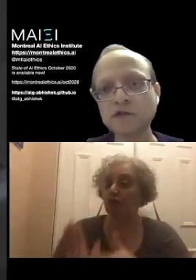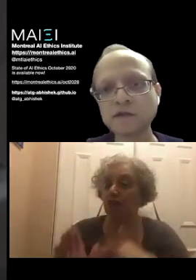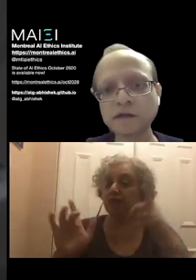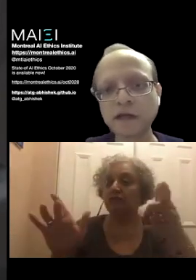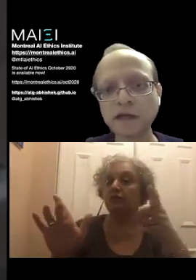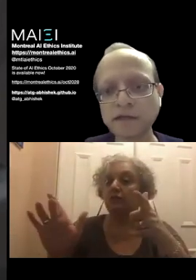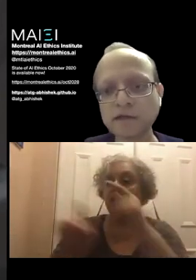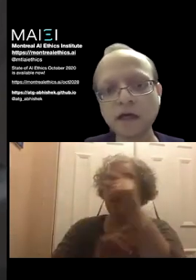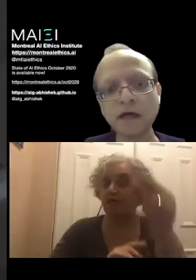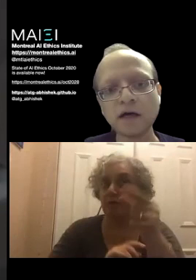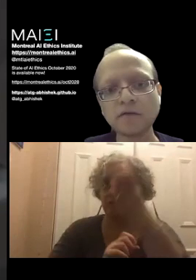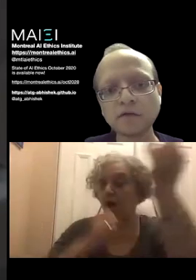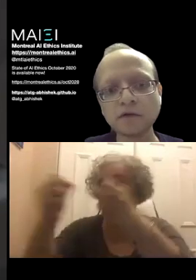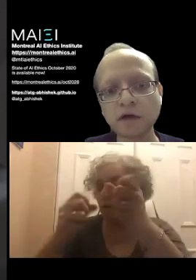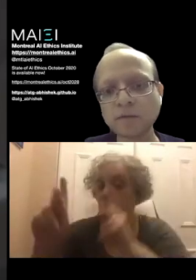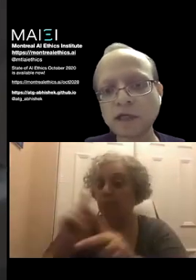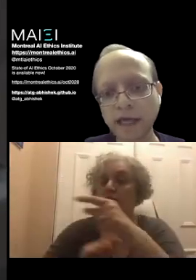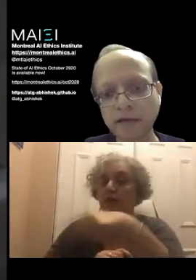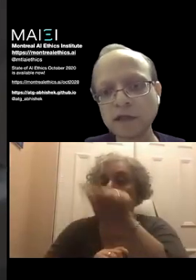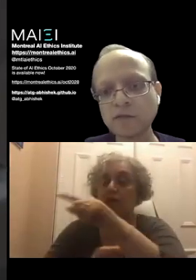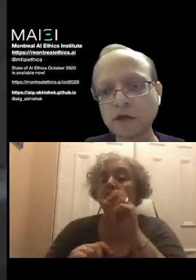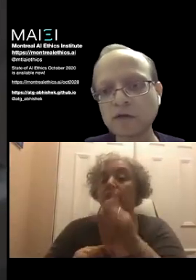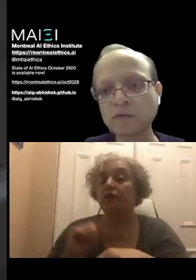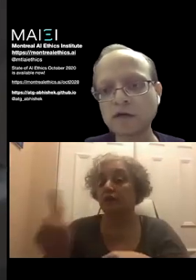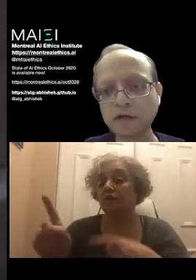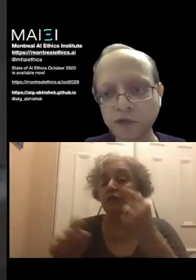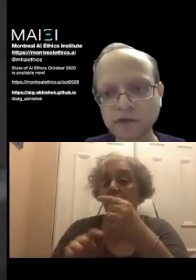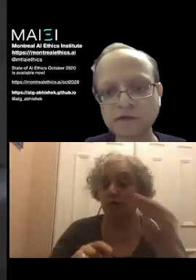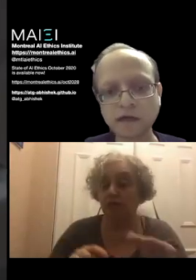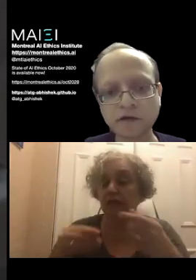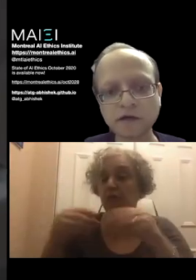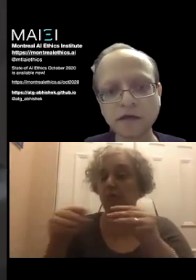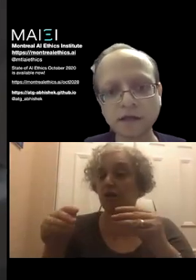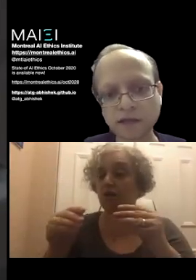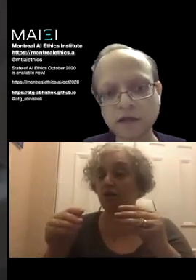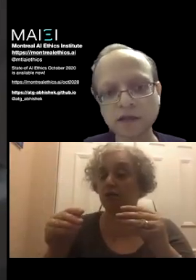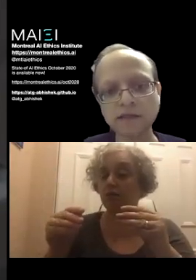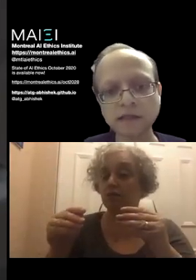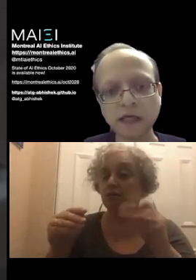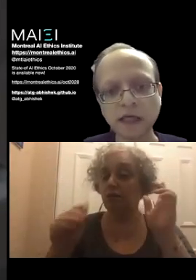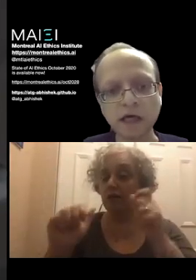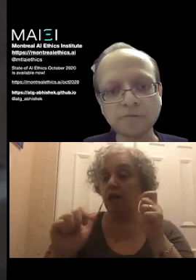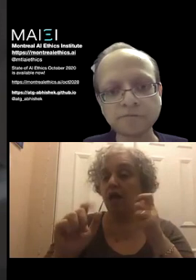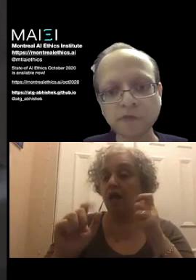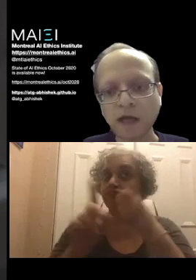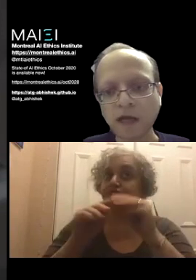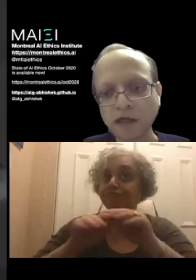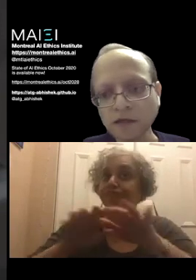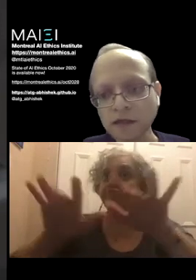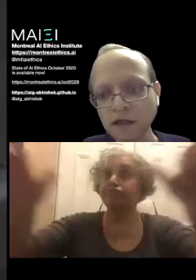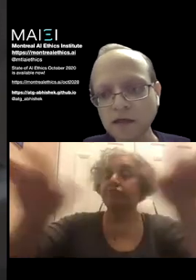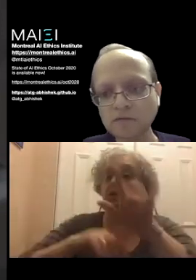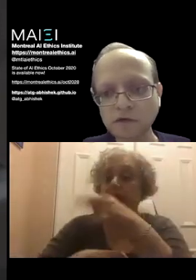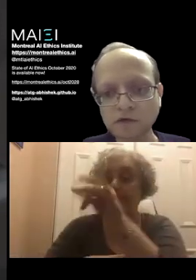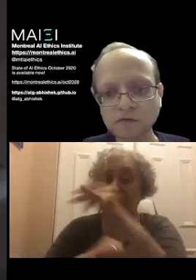government agencies. And hence, government can be a market maker and a precedent setter in that context. And